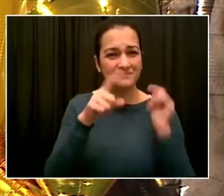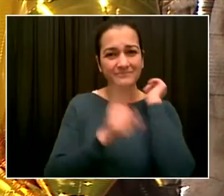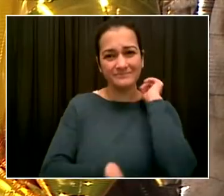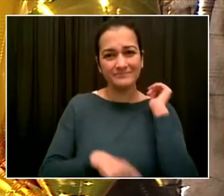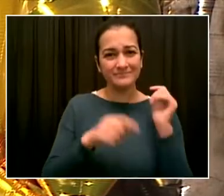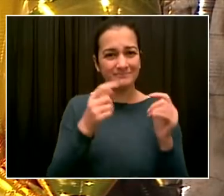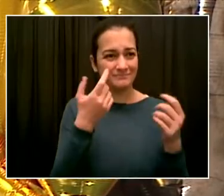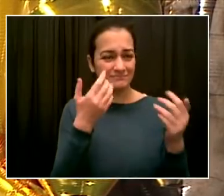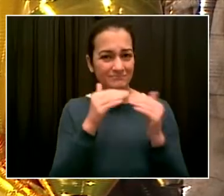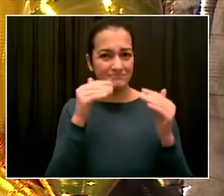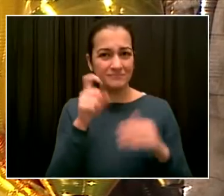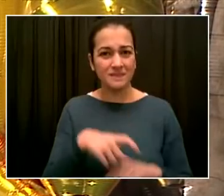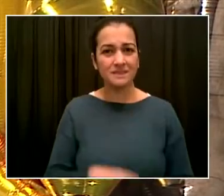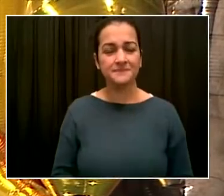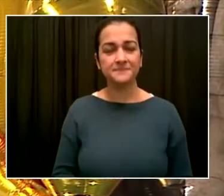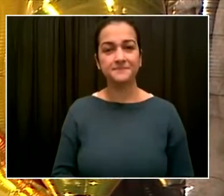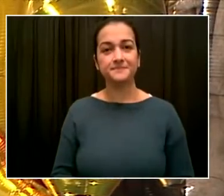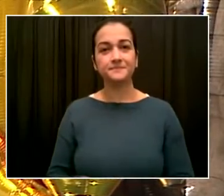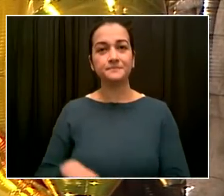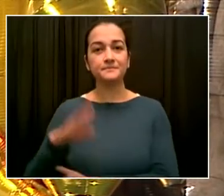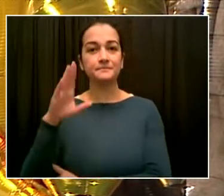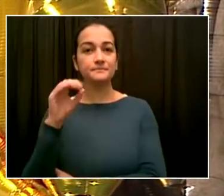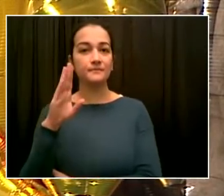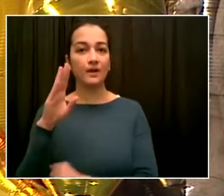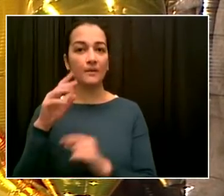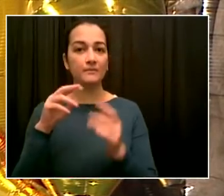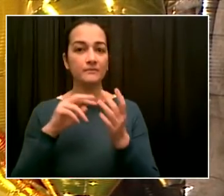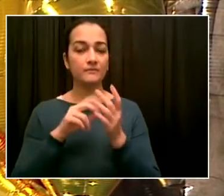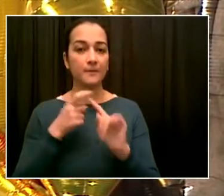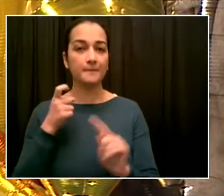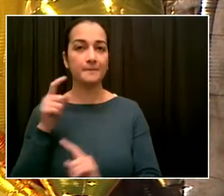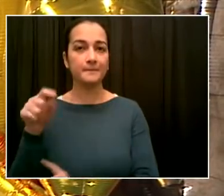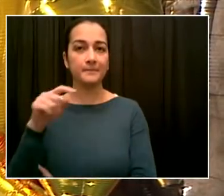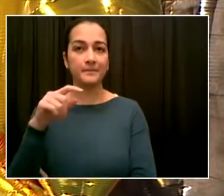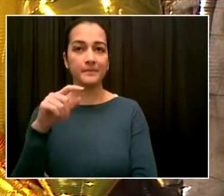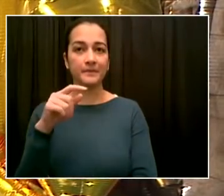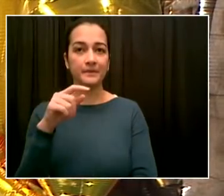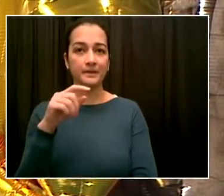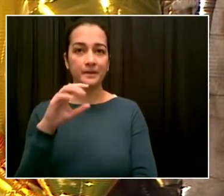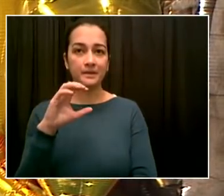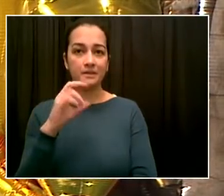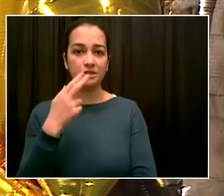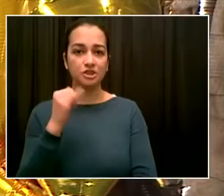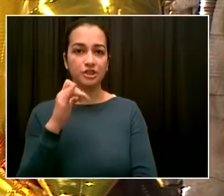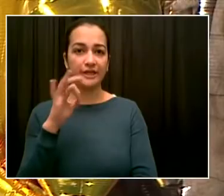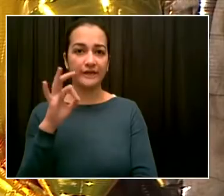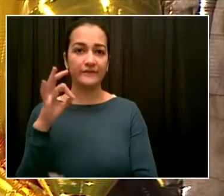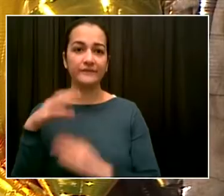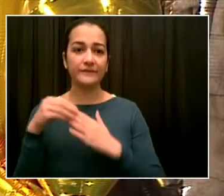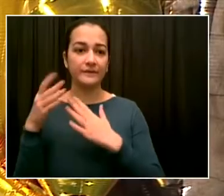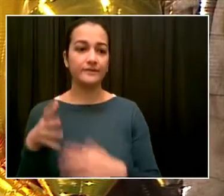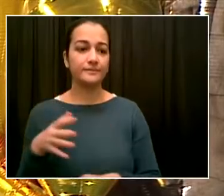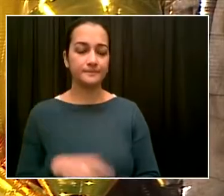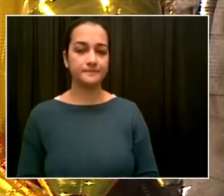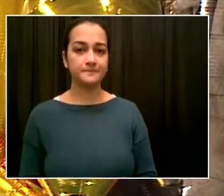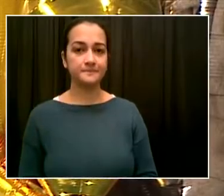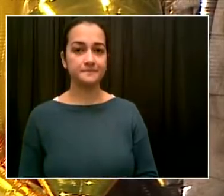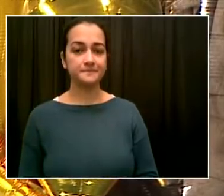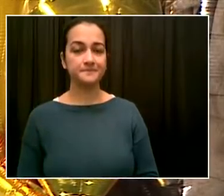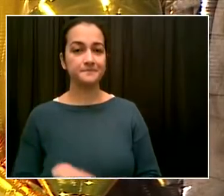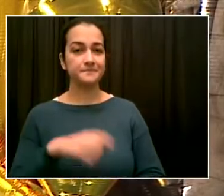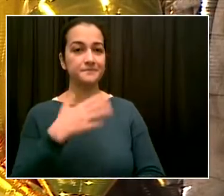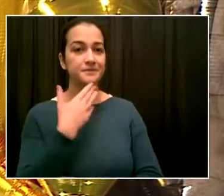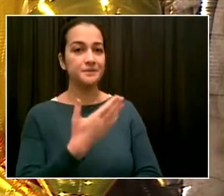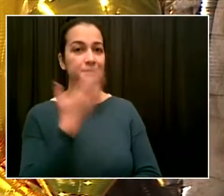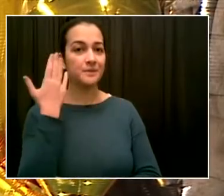Good morning, Mr. Mayor. Thanks for taking the call. I was just texting with Sarah Nelson, who is leads the flight attendants union